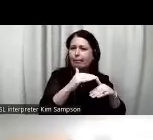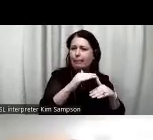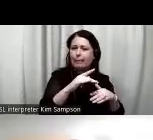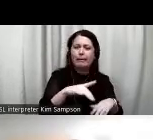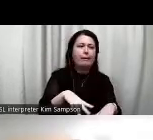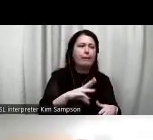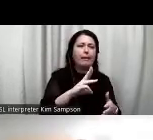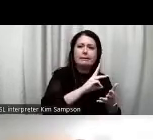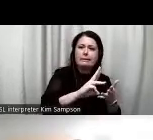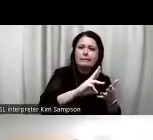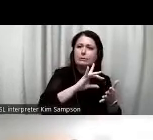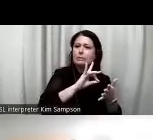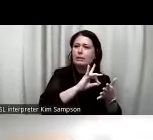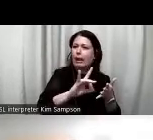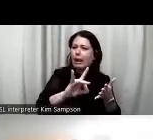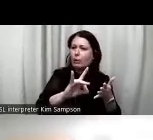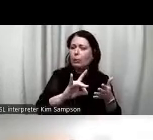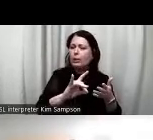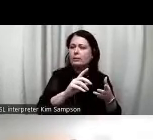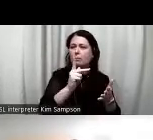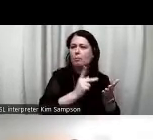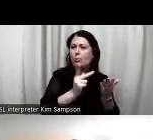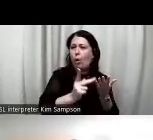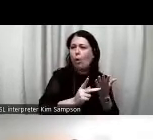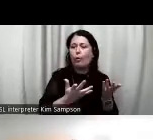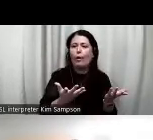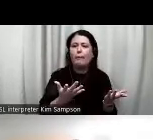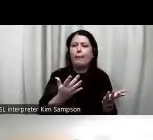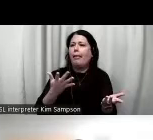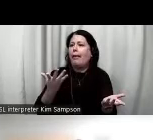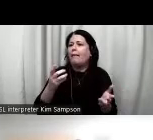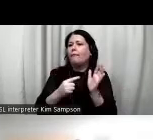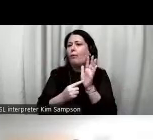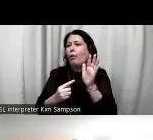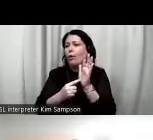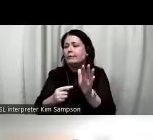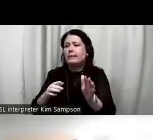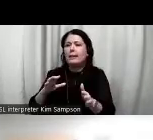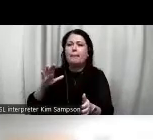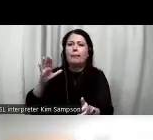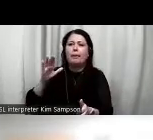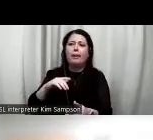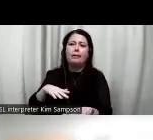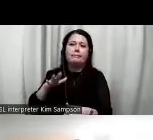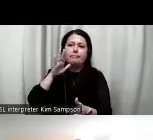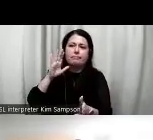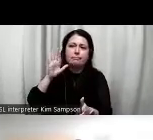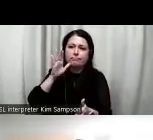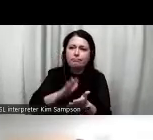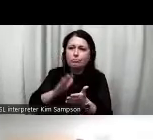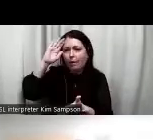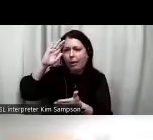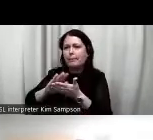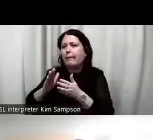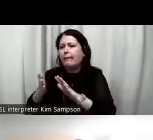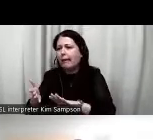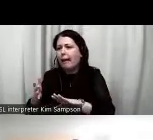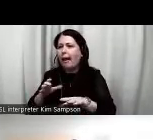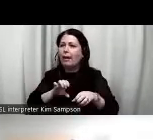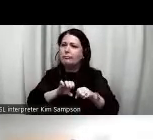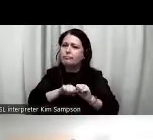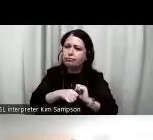for example, for loss of a spouse. It may be very specific. We have differences